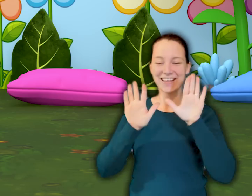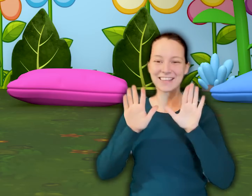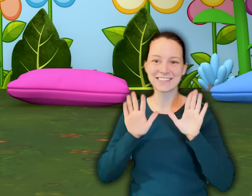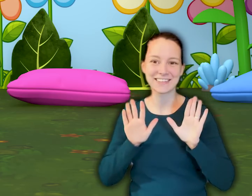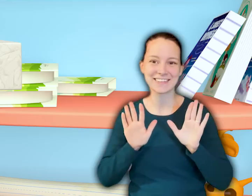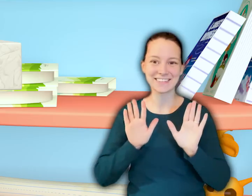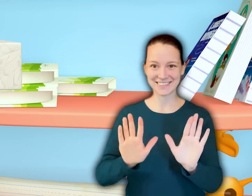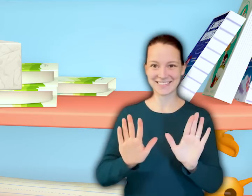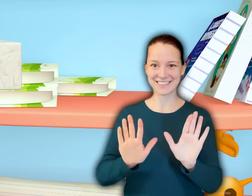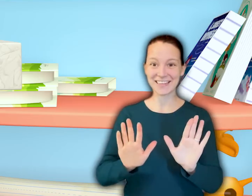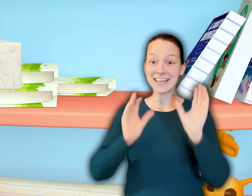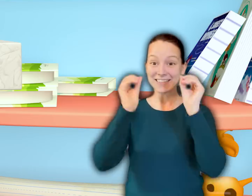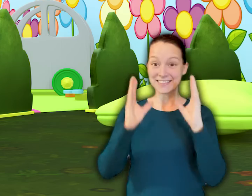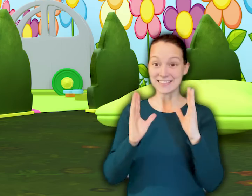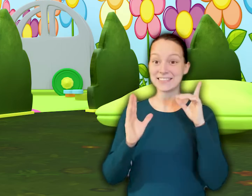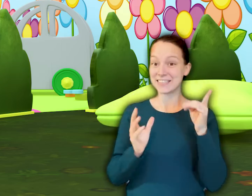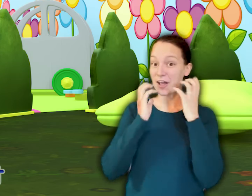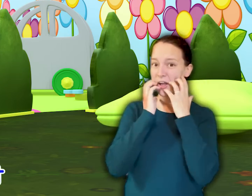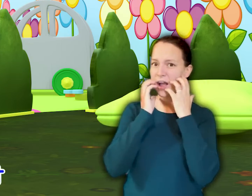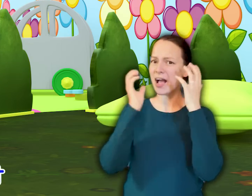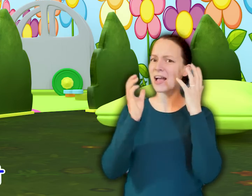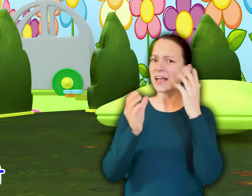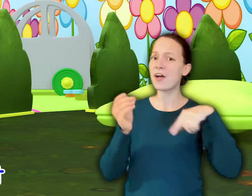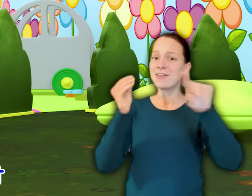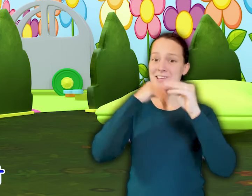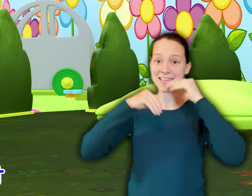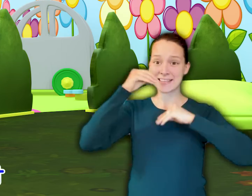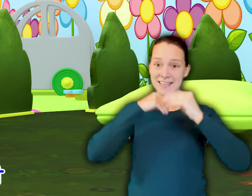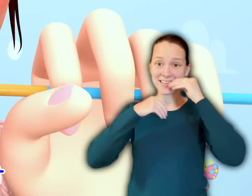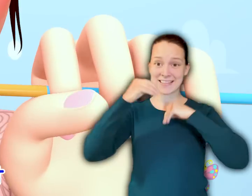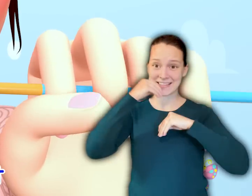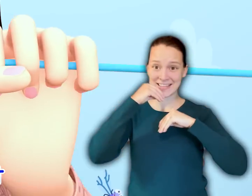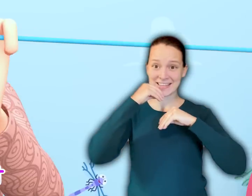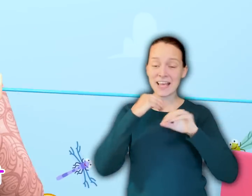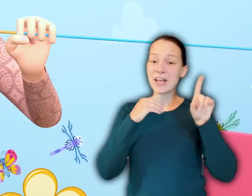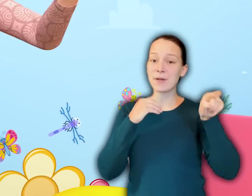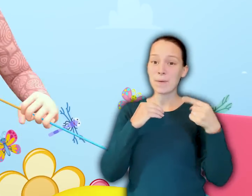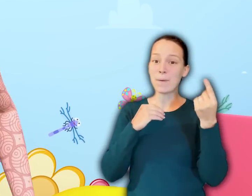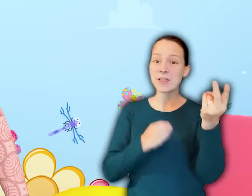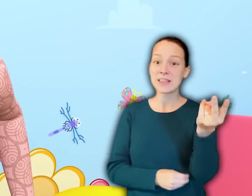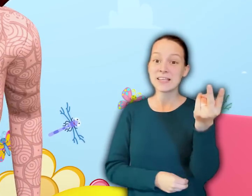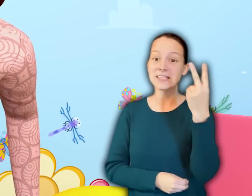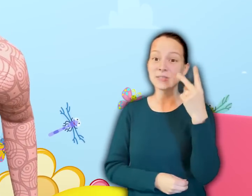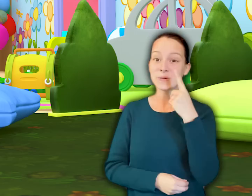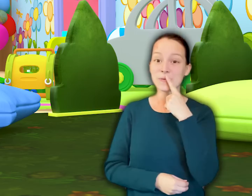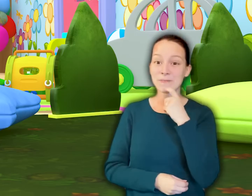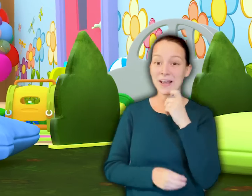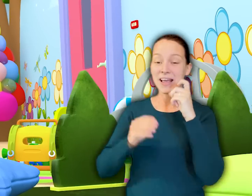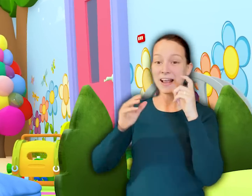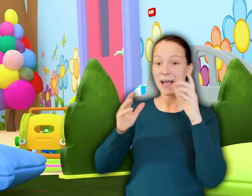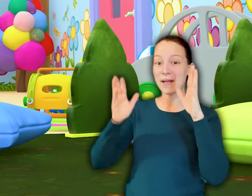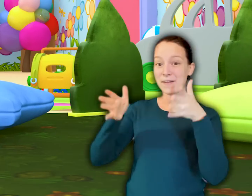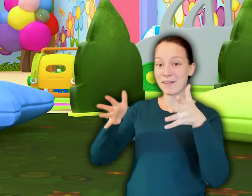red and also great teacher cried loud eat eat eat and only